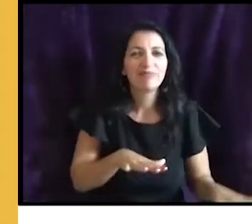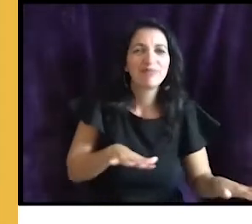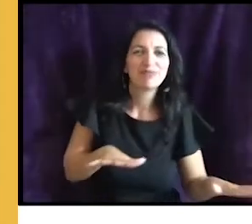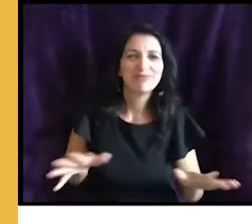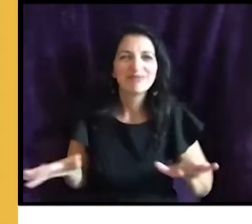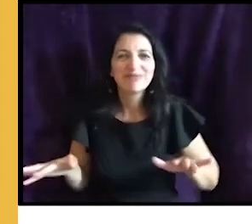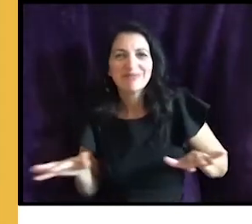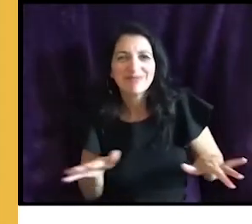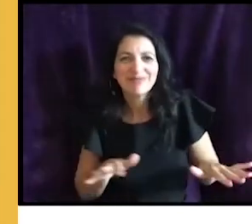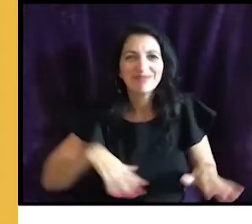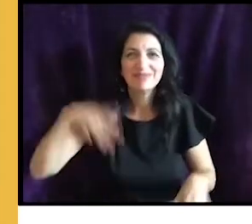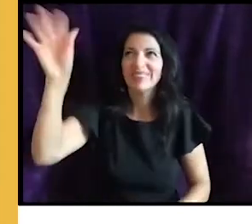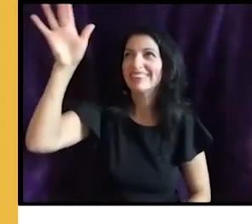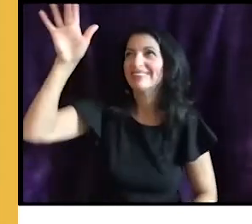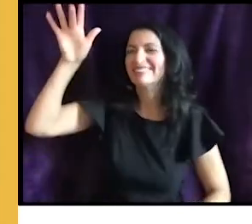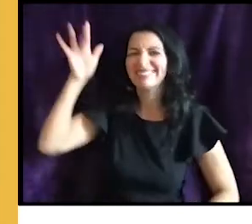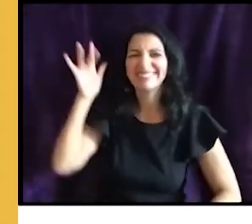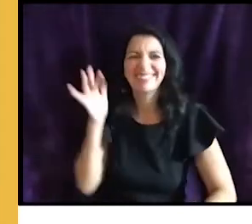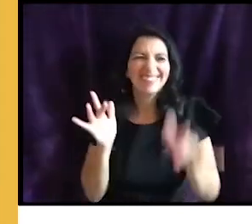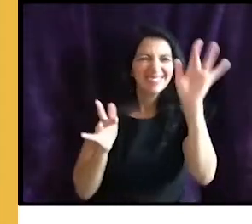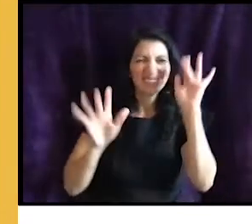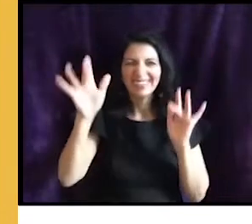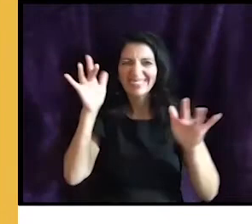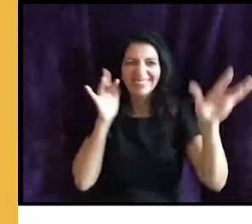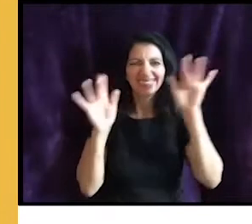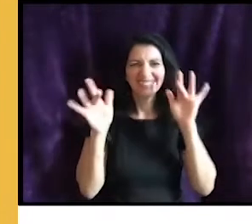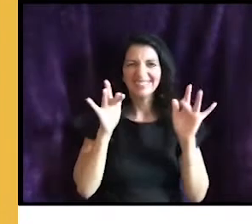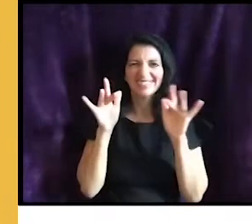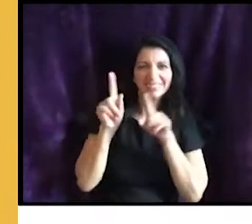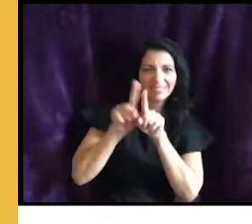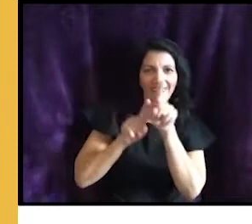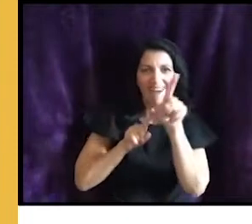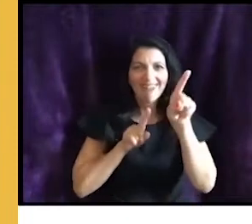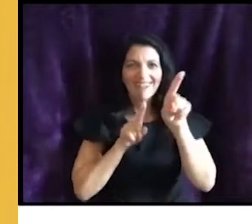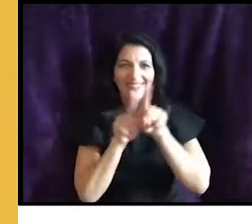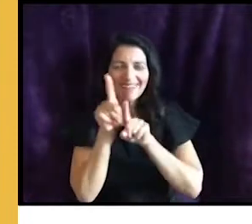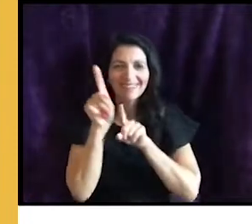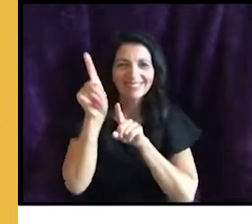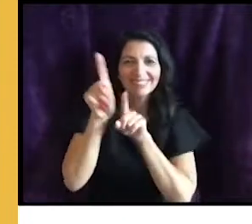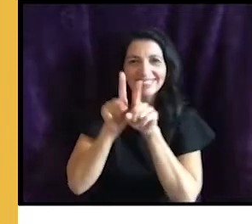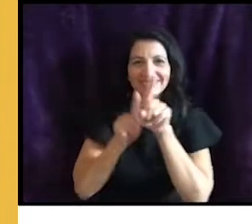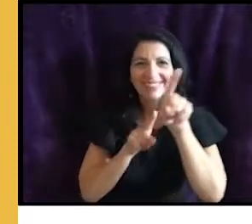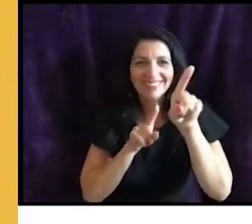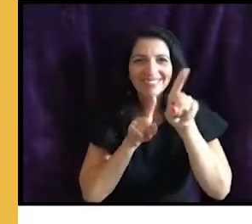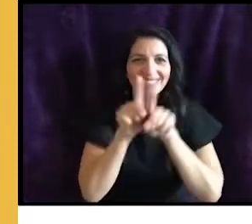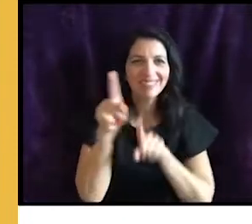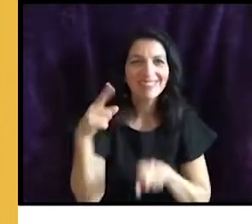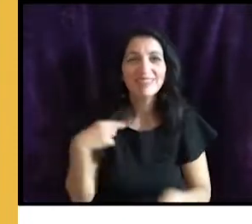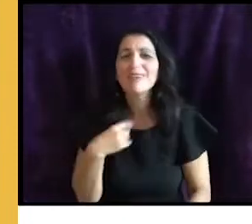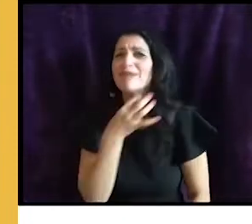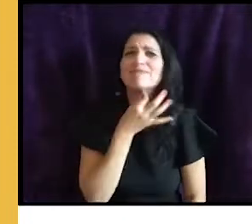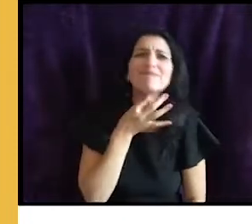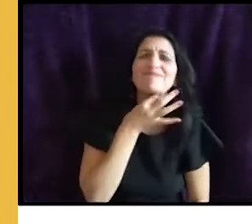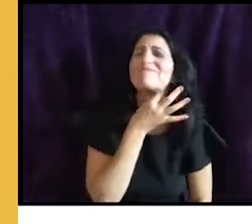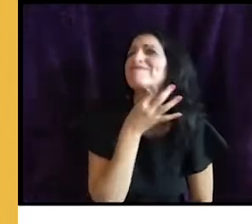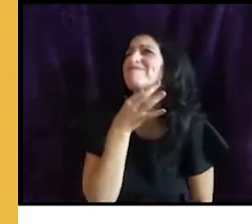that while we move to the beat. Twinkle, twinkle, little star,